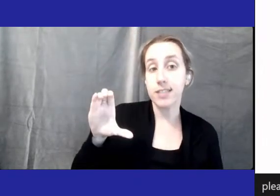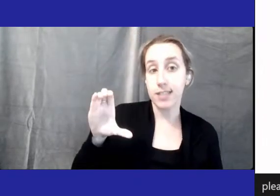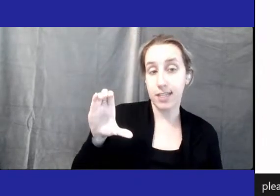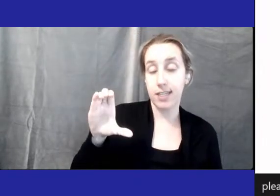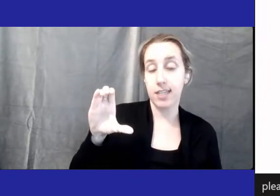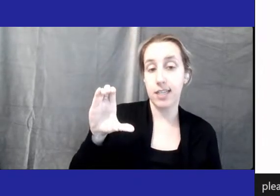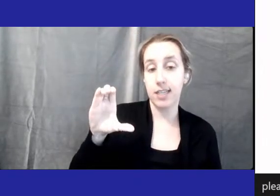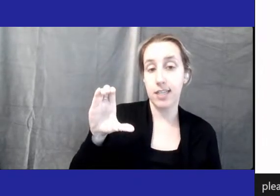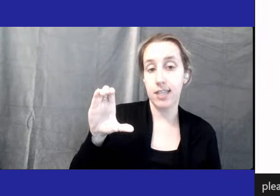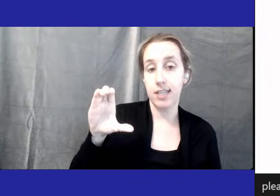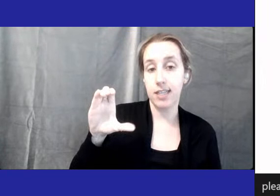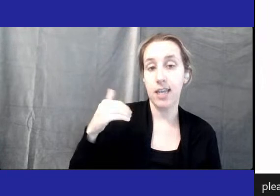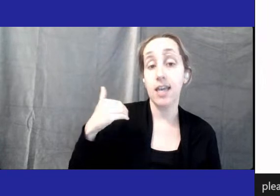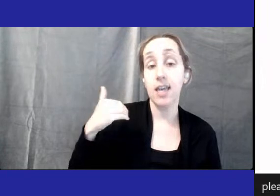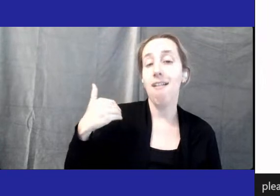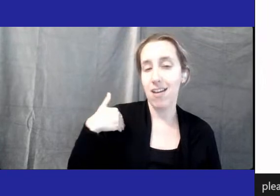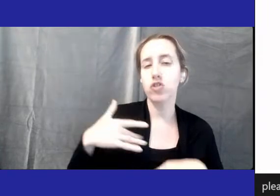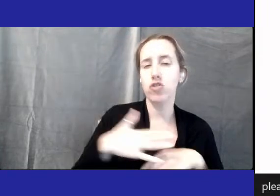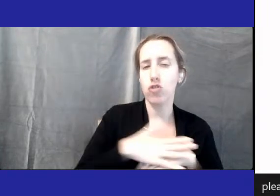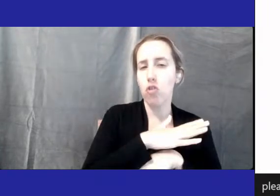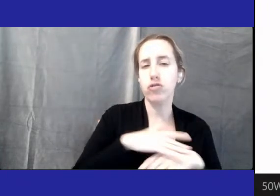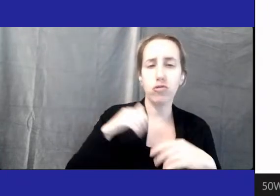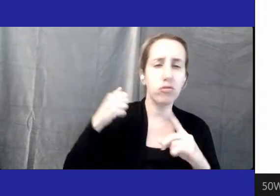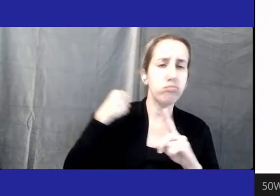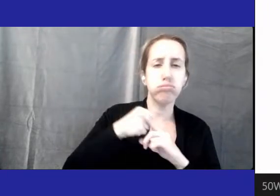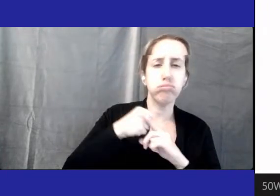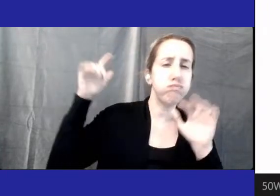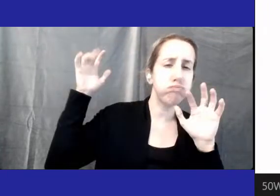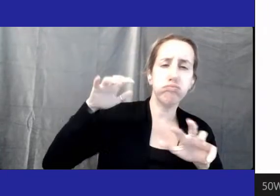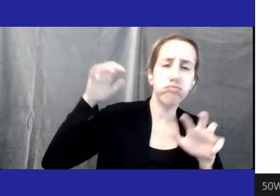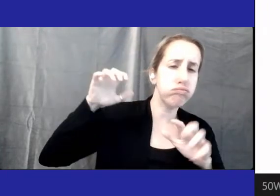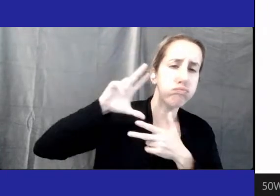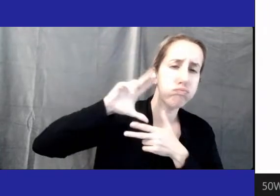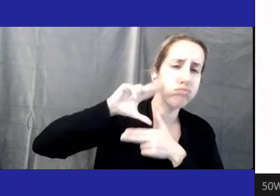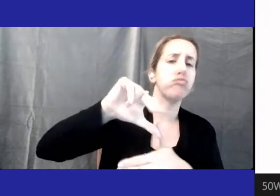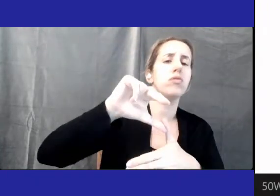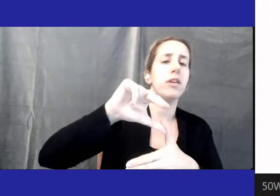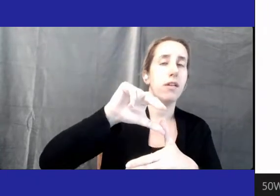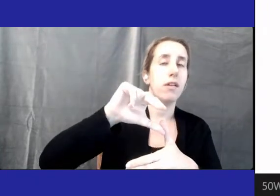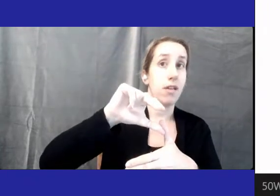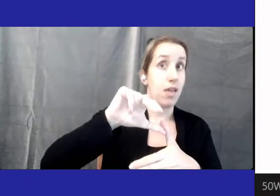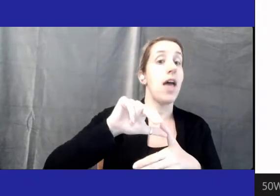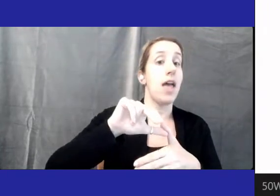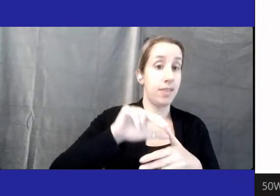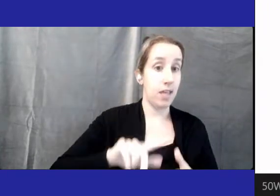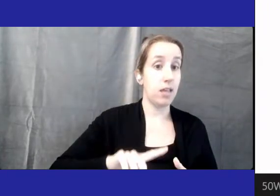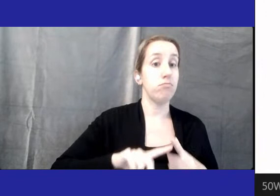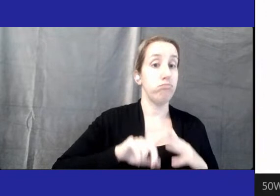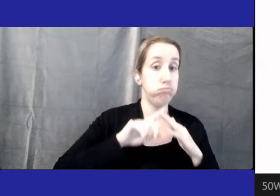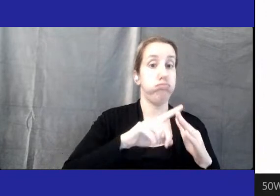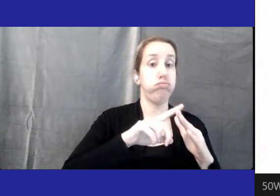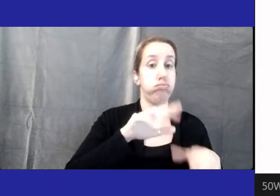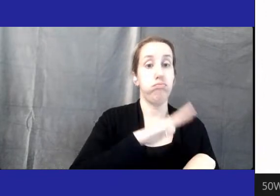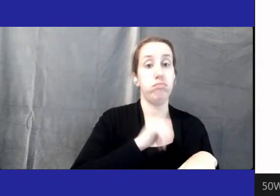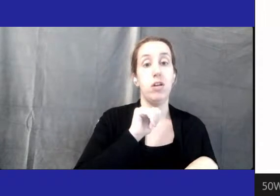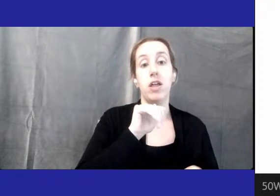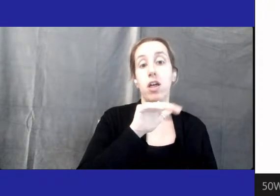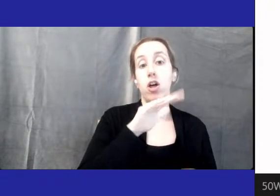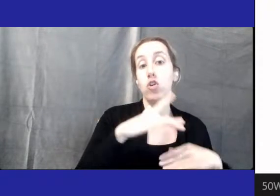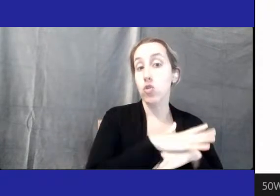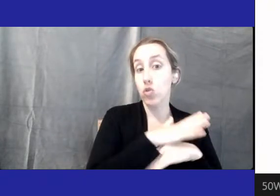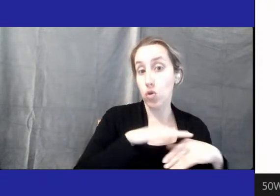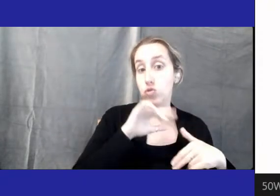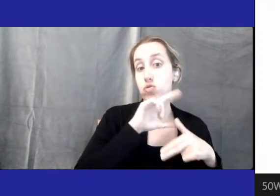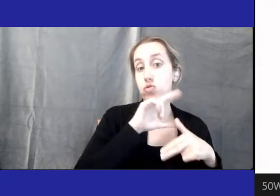has a coastal storm and they activate the coastal storm plan, or in another scenario of an emergency response alternate care